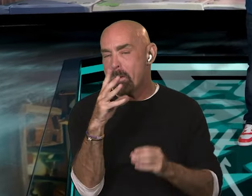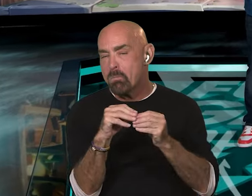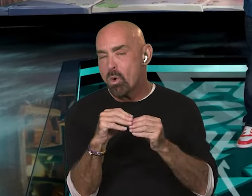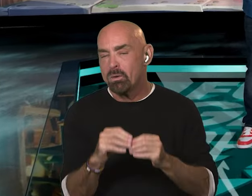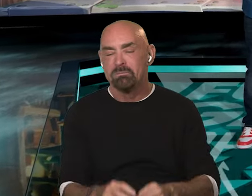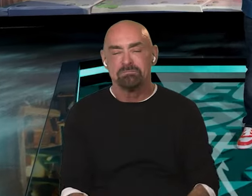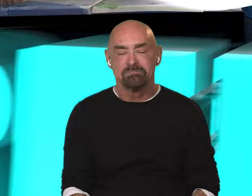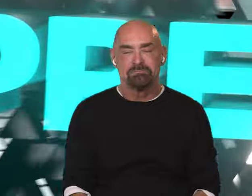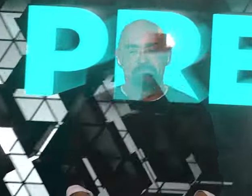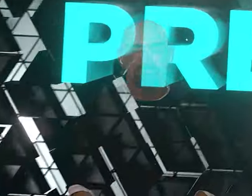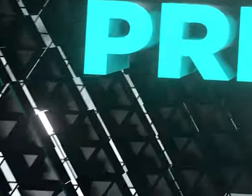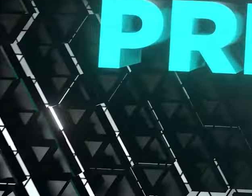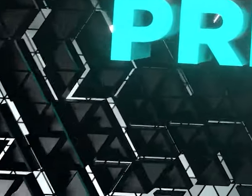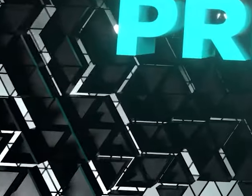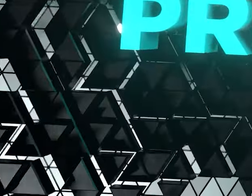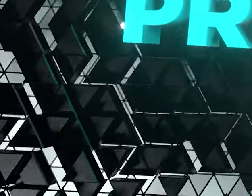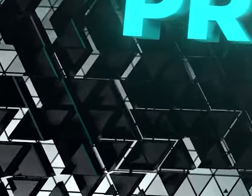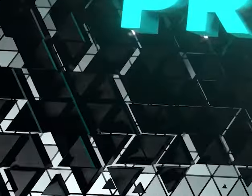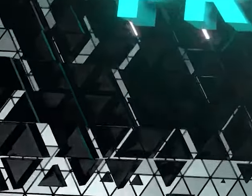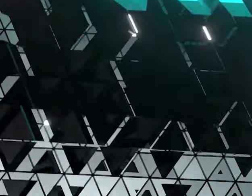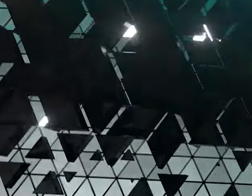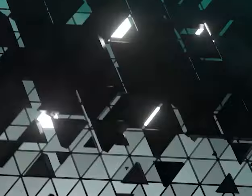more! Ooh.